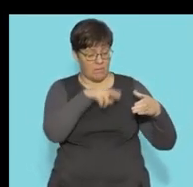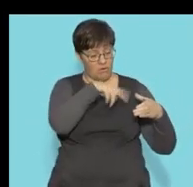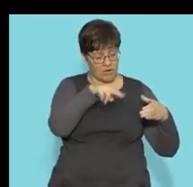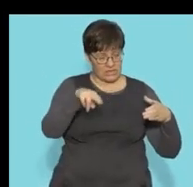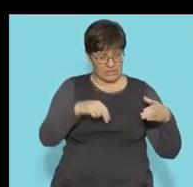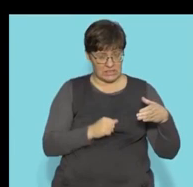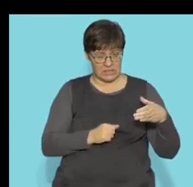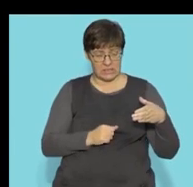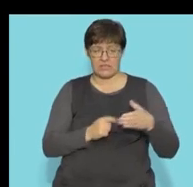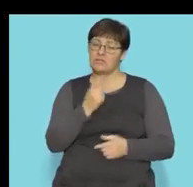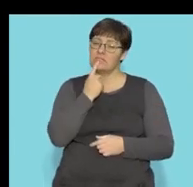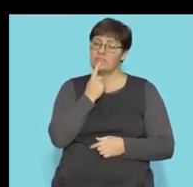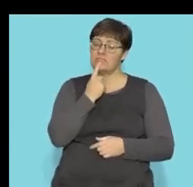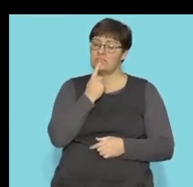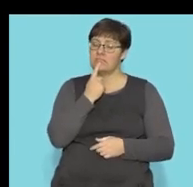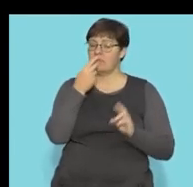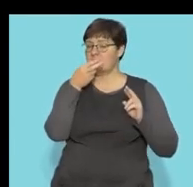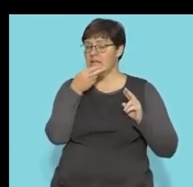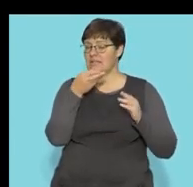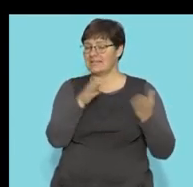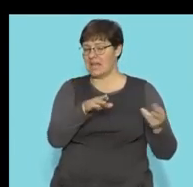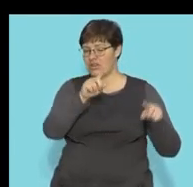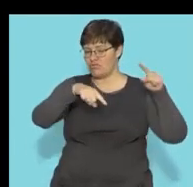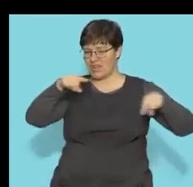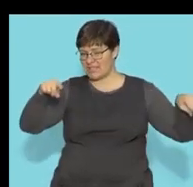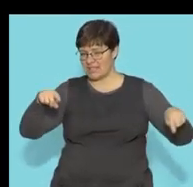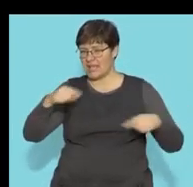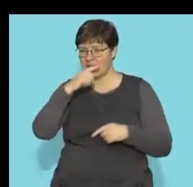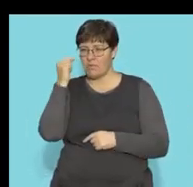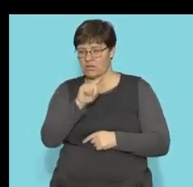I think the death rate is going to be